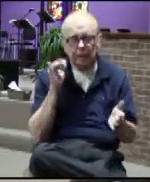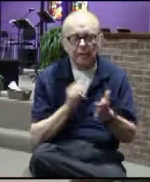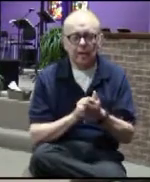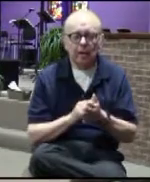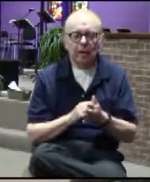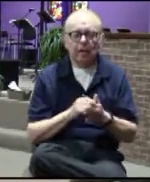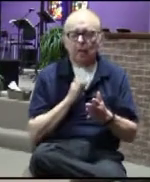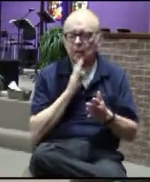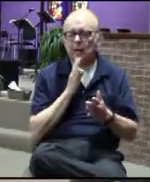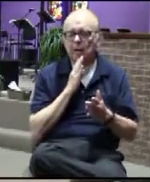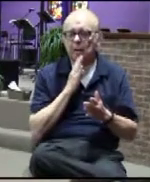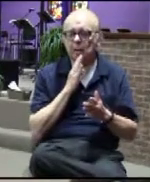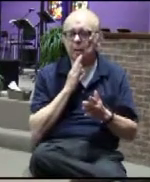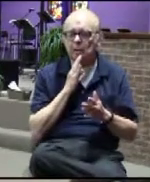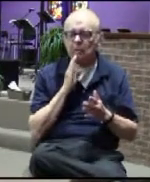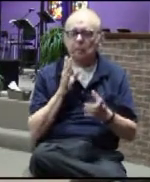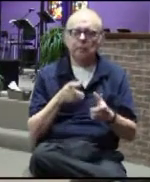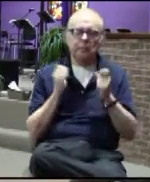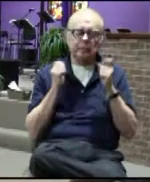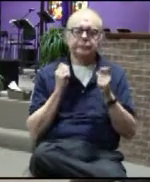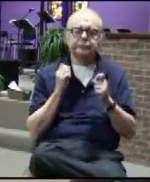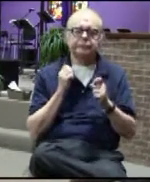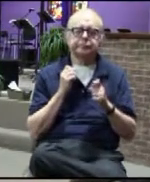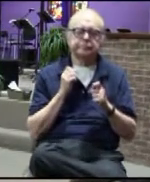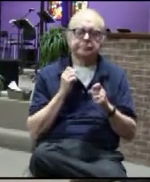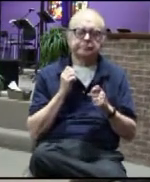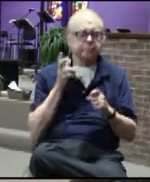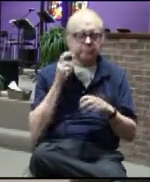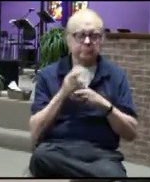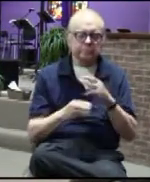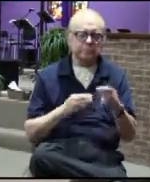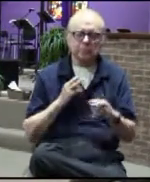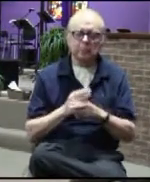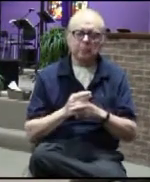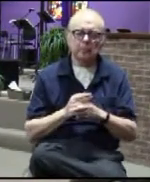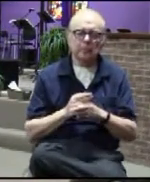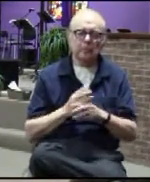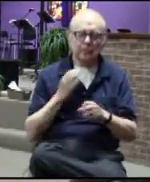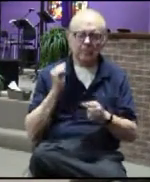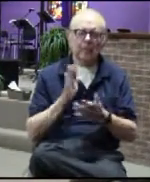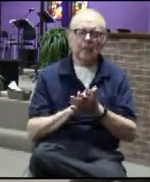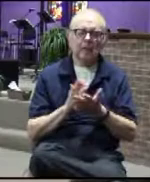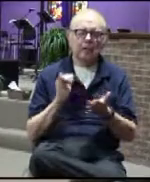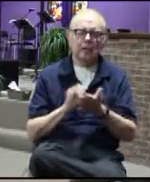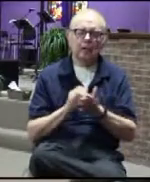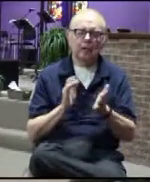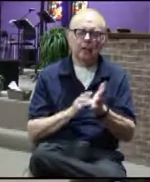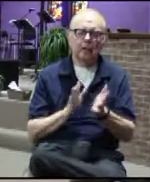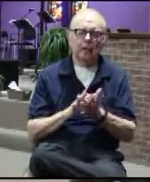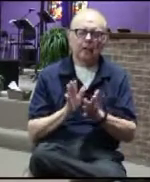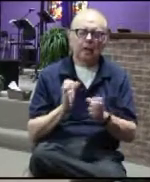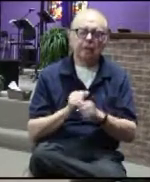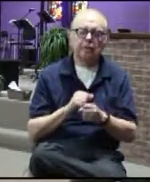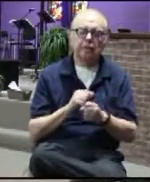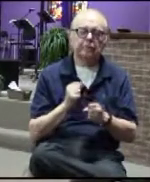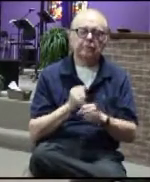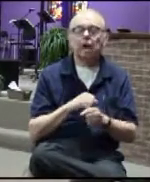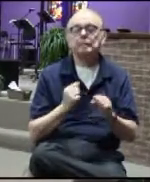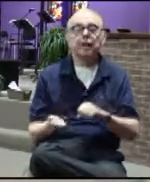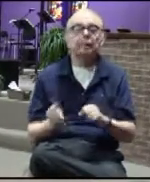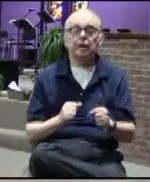you talk about a shock heard around the world honey I believe that the whole world knew that Jesus got baptized